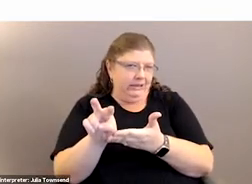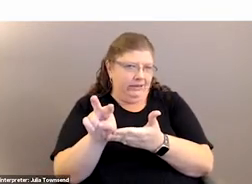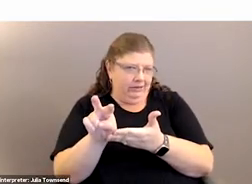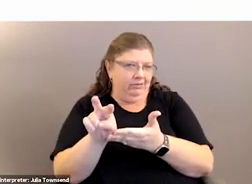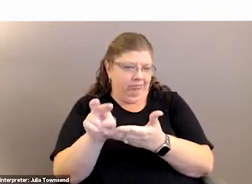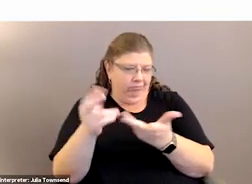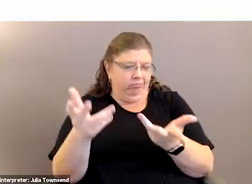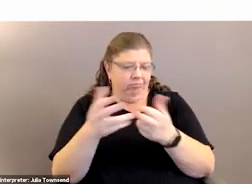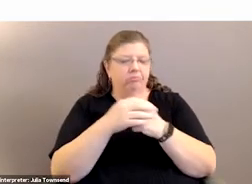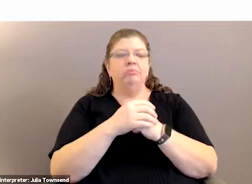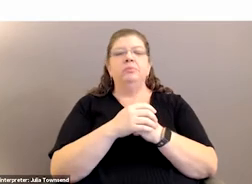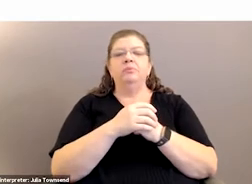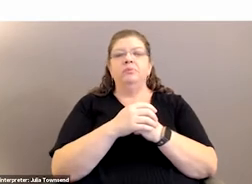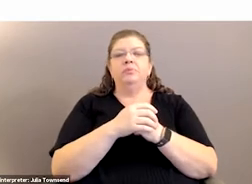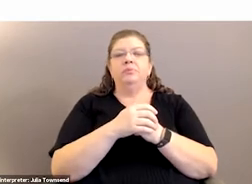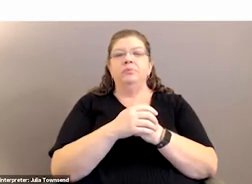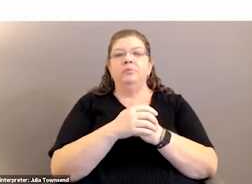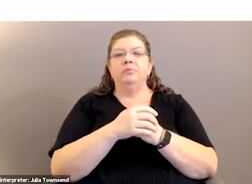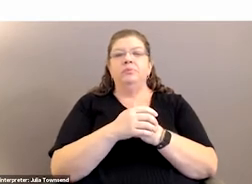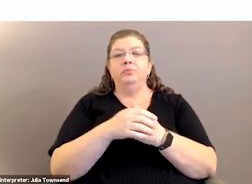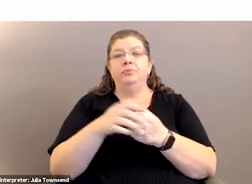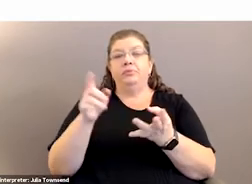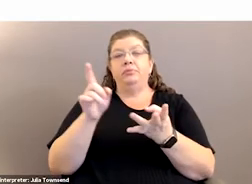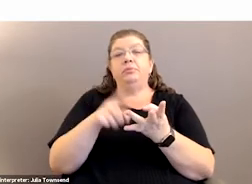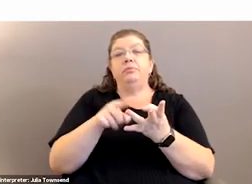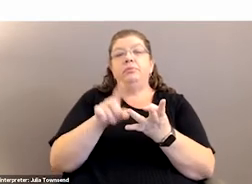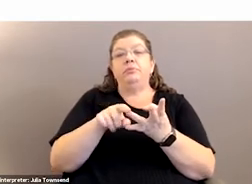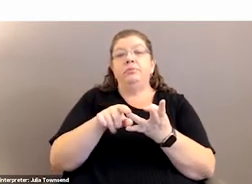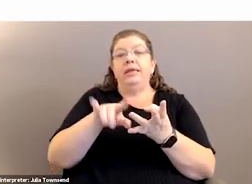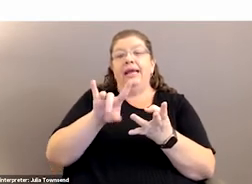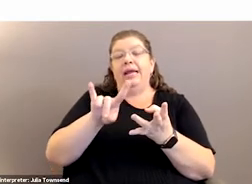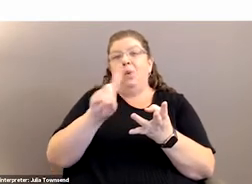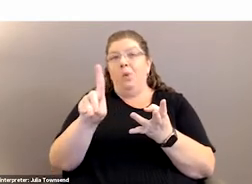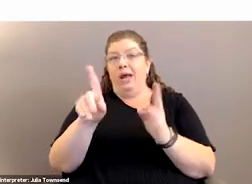time period we have another 81